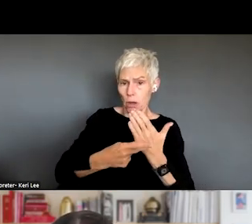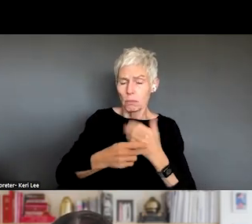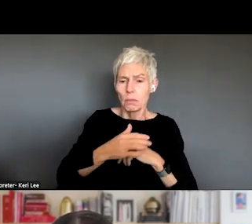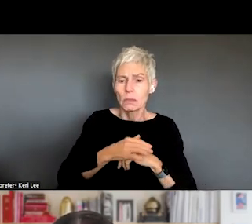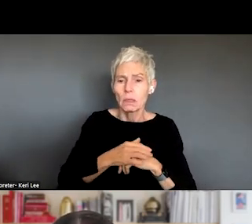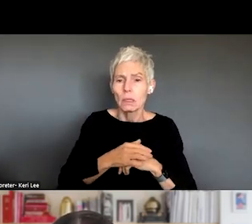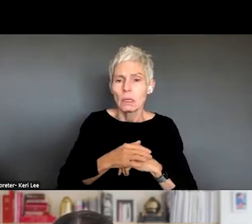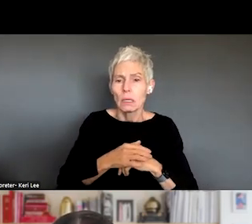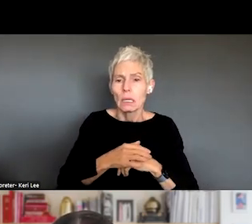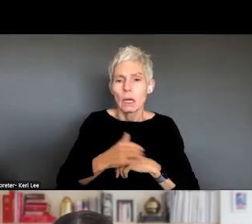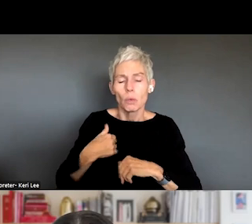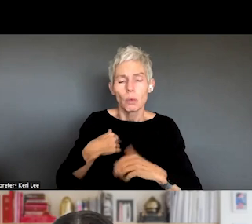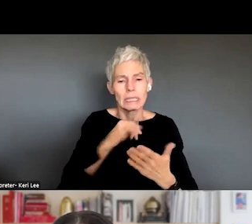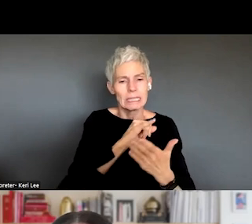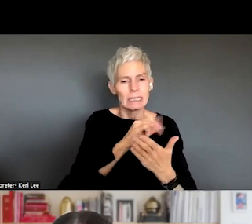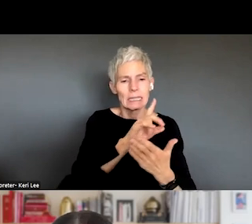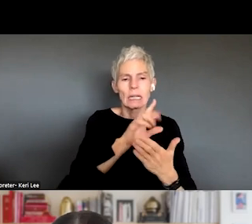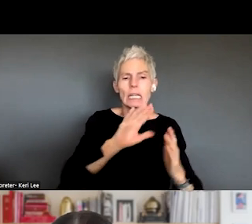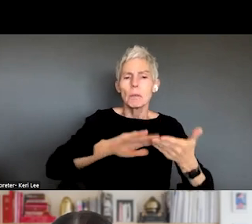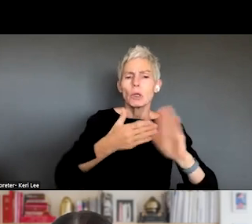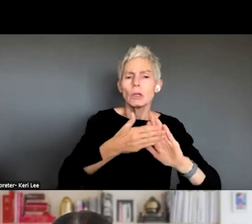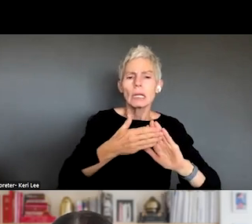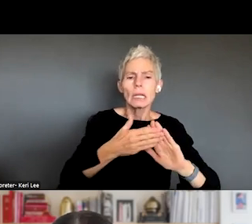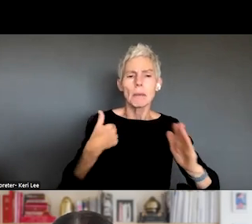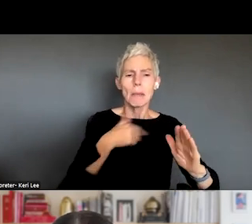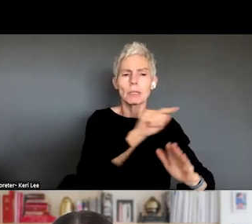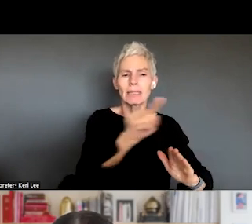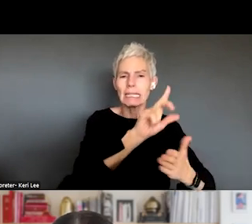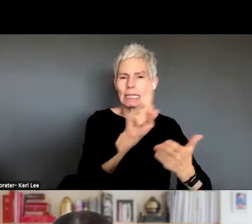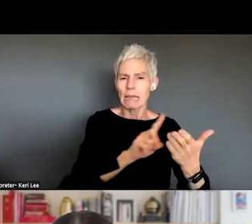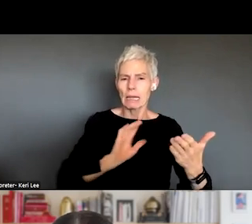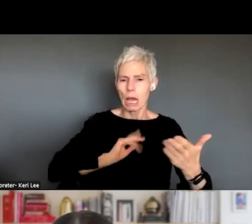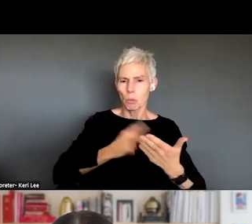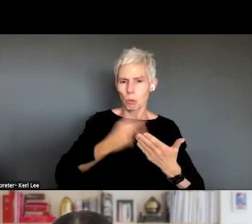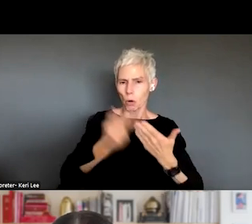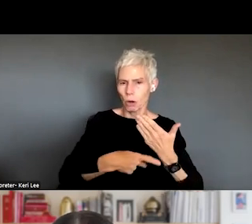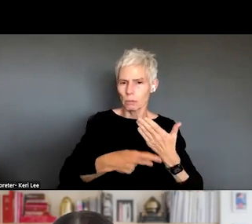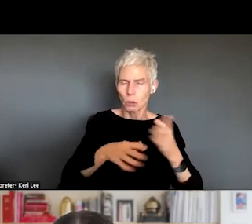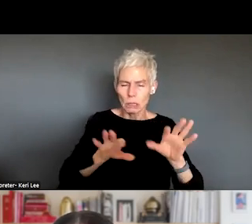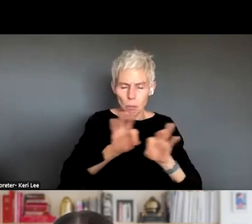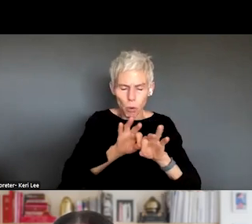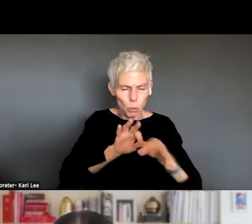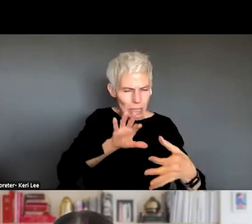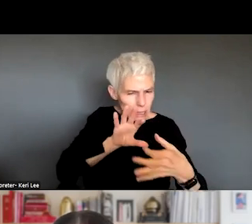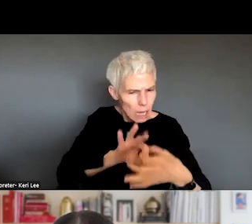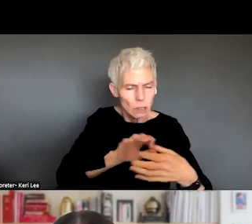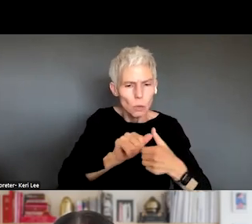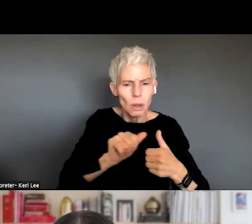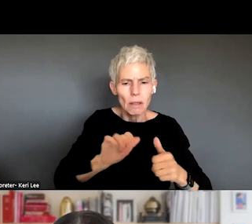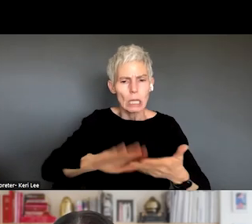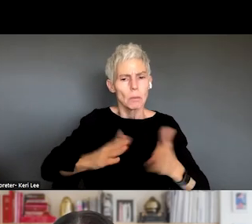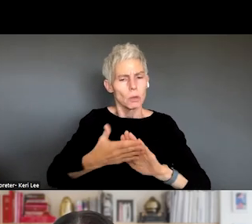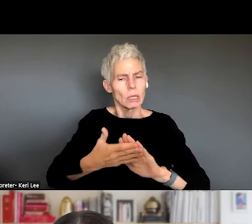that was sort of designed by community members, it has been incredibly important for us to stay very connected to community so that they are